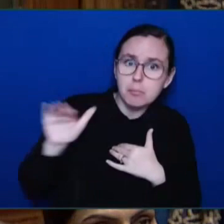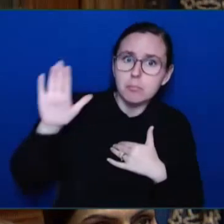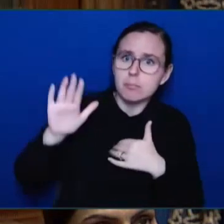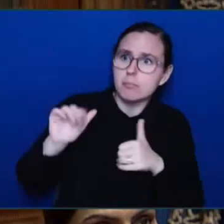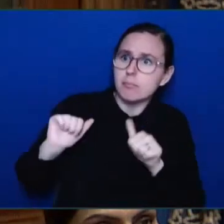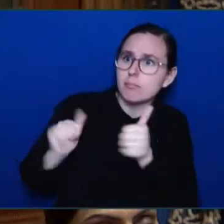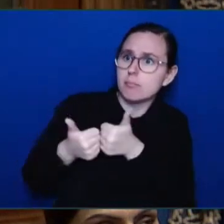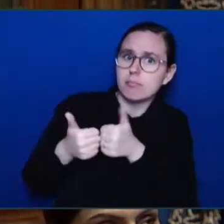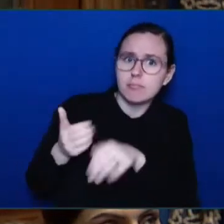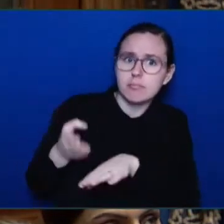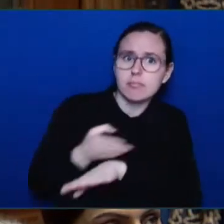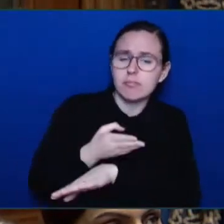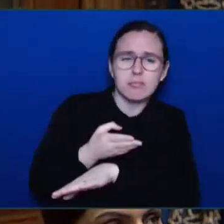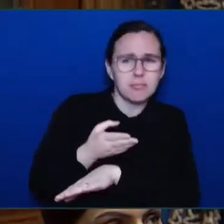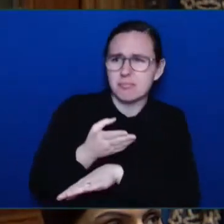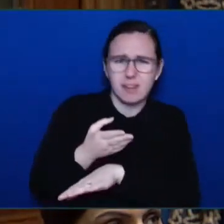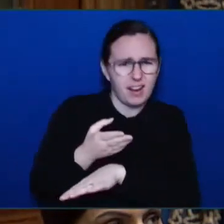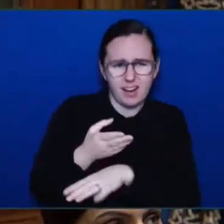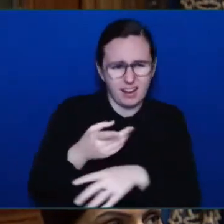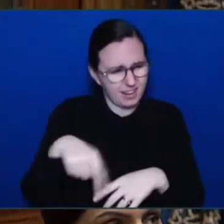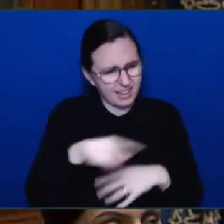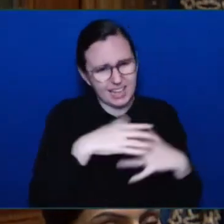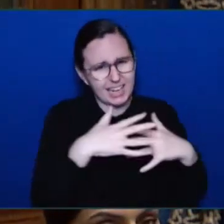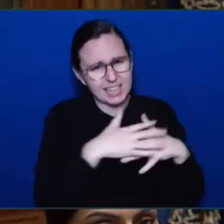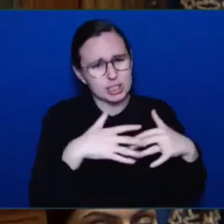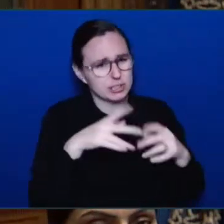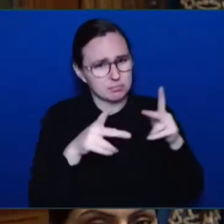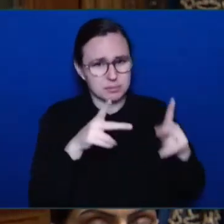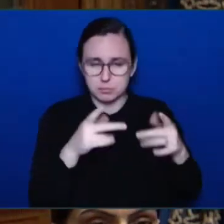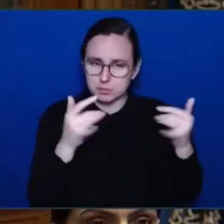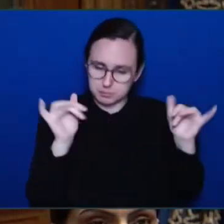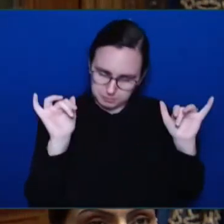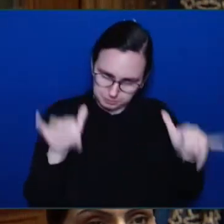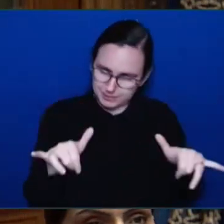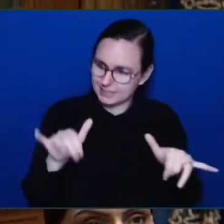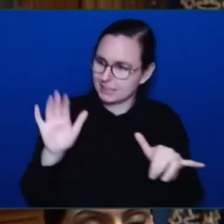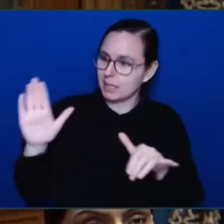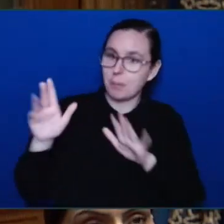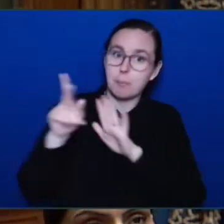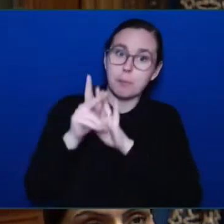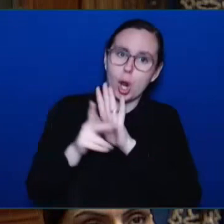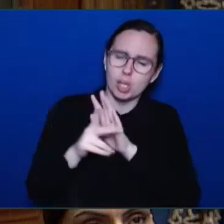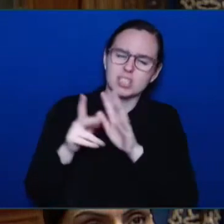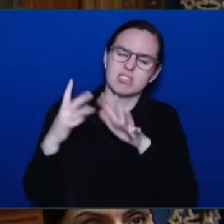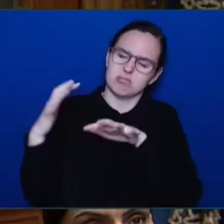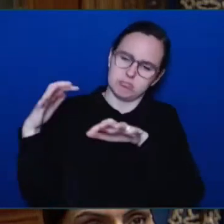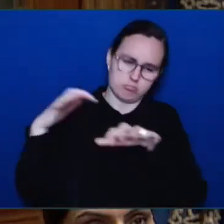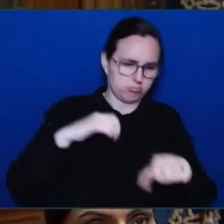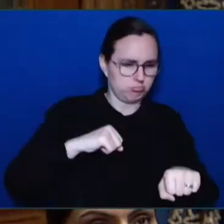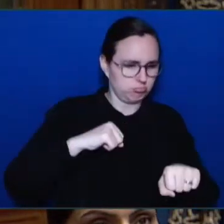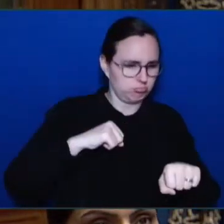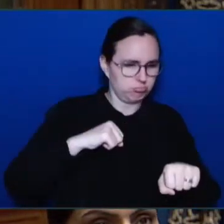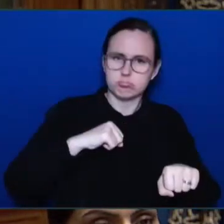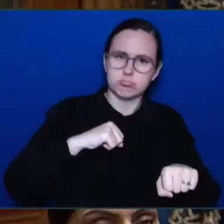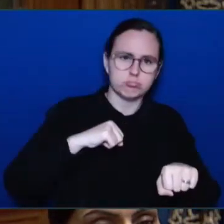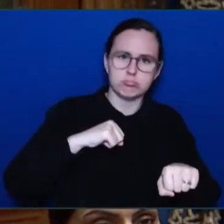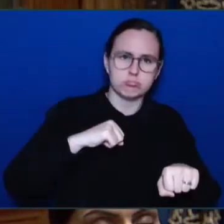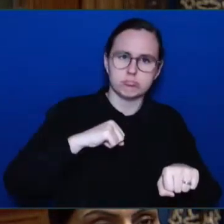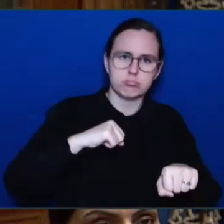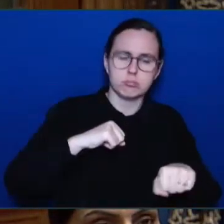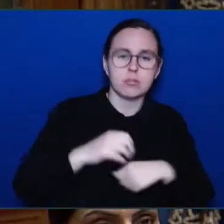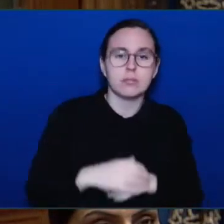of colonial policies and institutions. The National Inquiry's 231 calls for justice